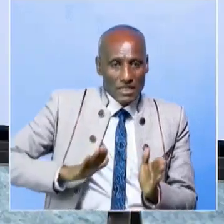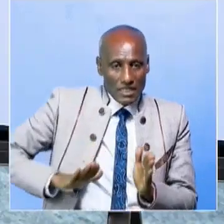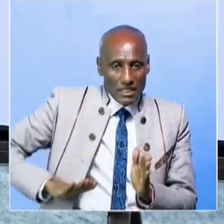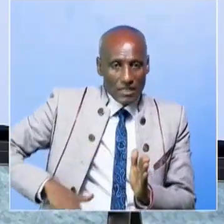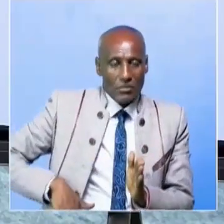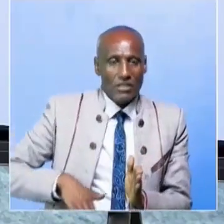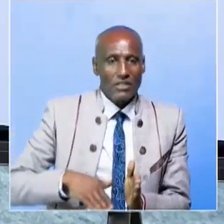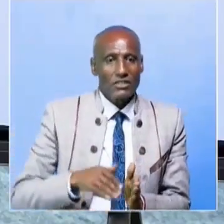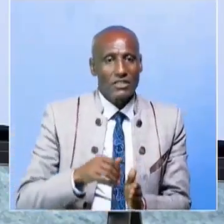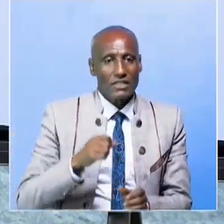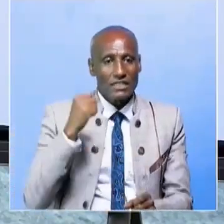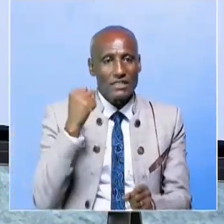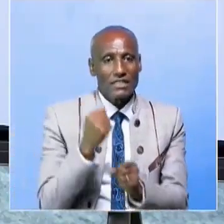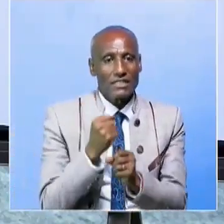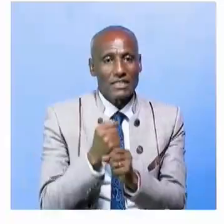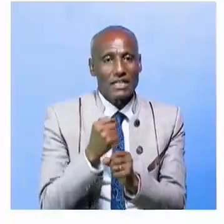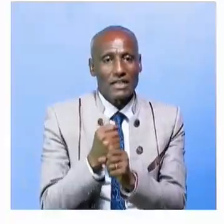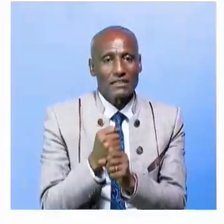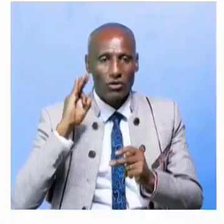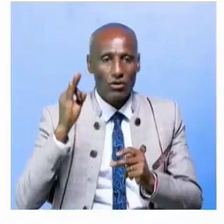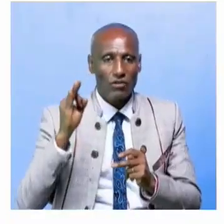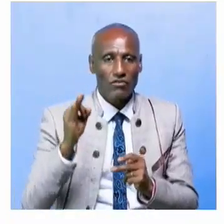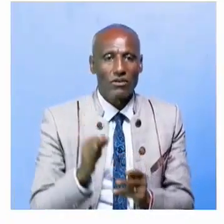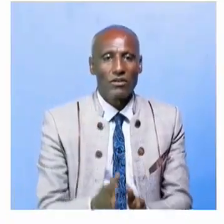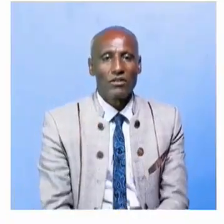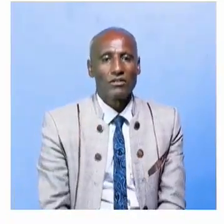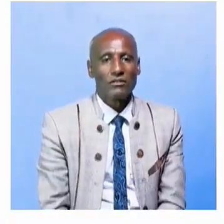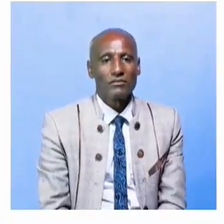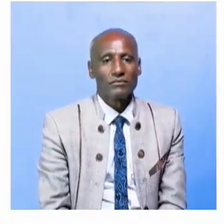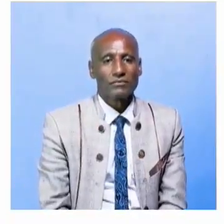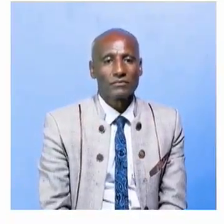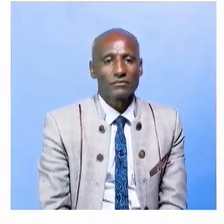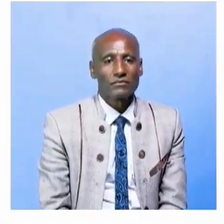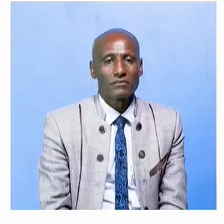Remediation is the act or the process